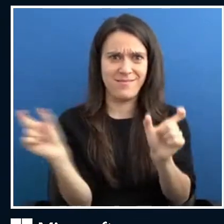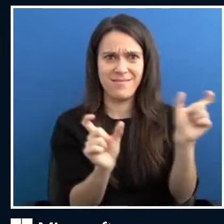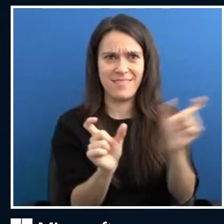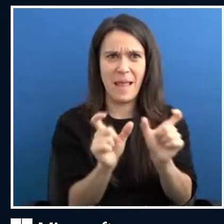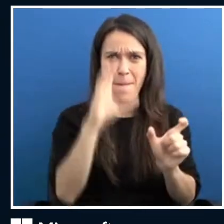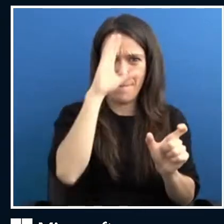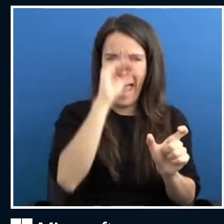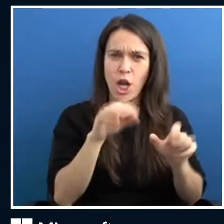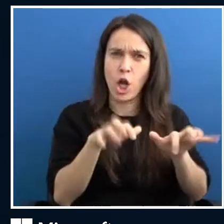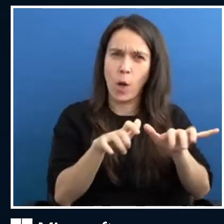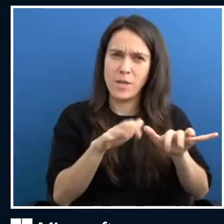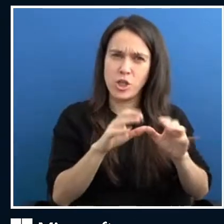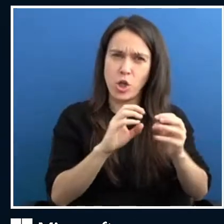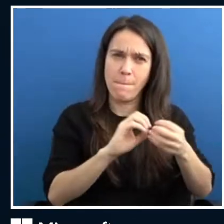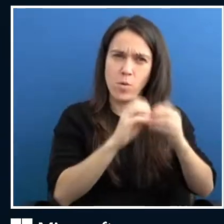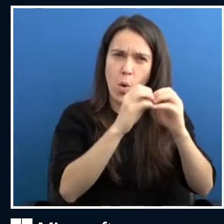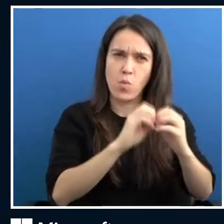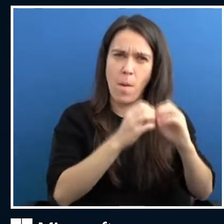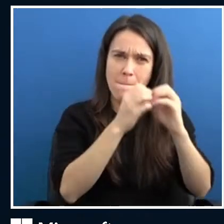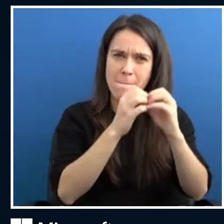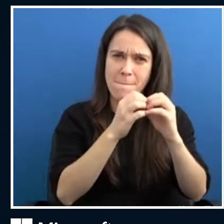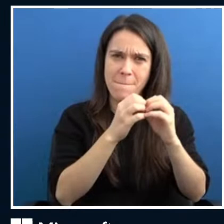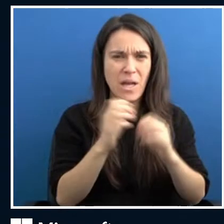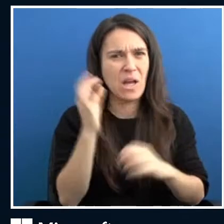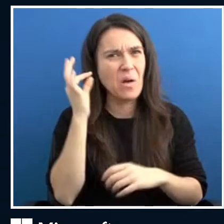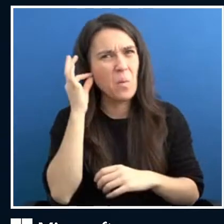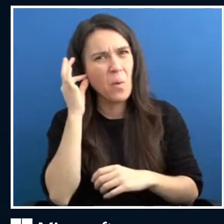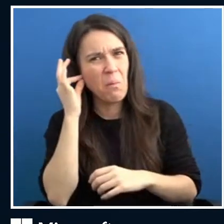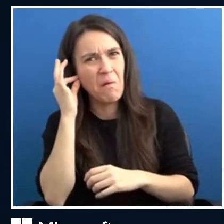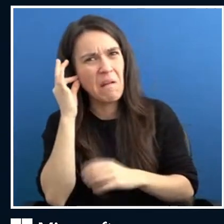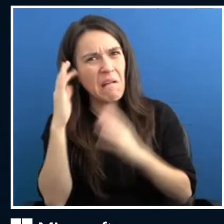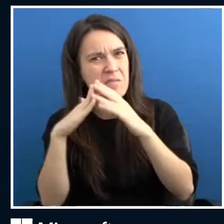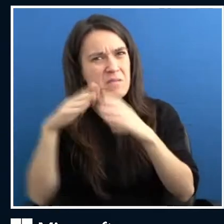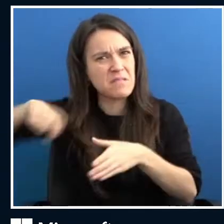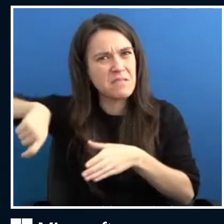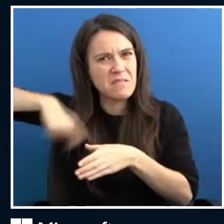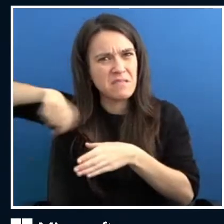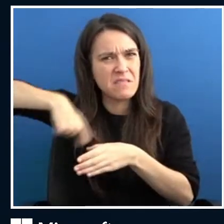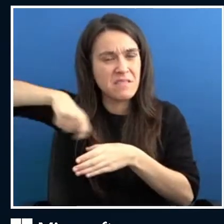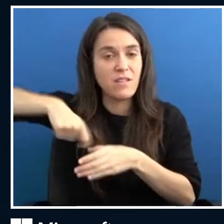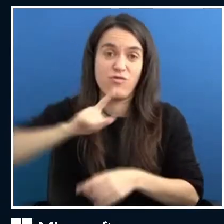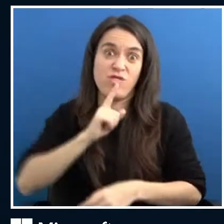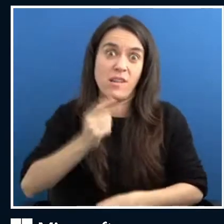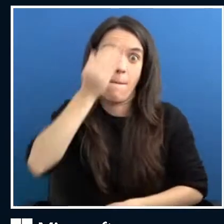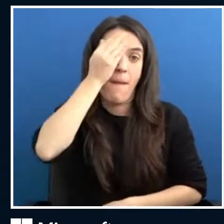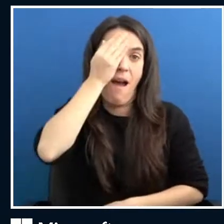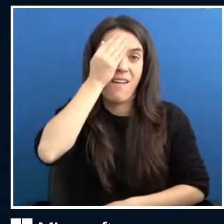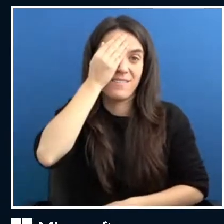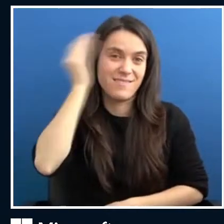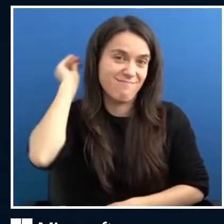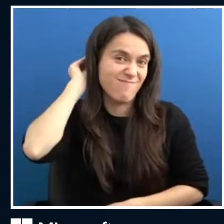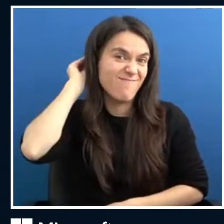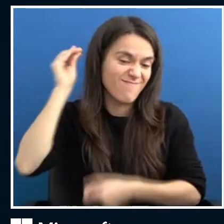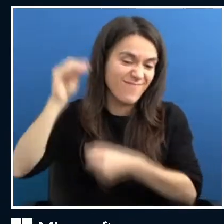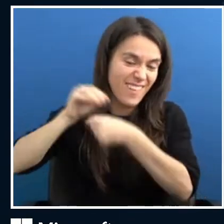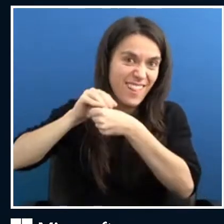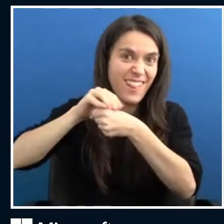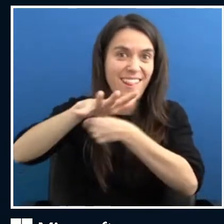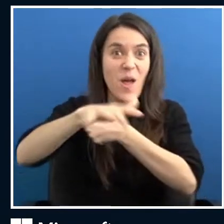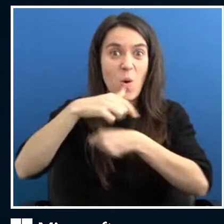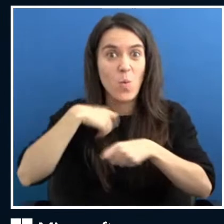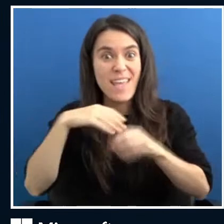as woman is to computer programmer. So the bias is in us, and we are feeding AI data.